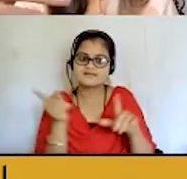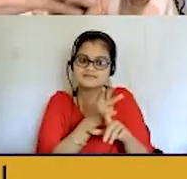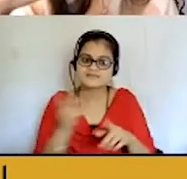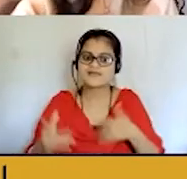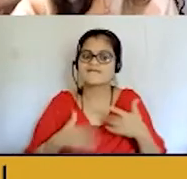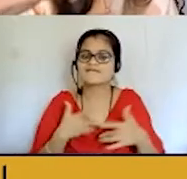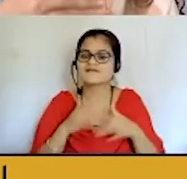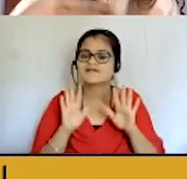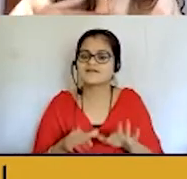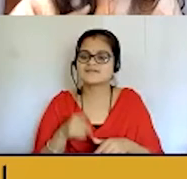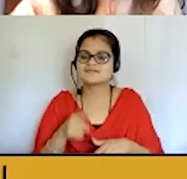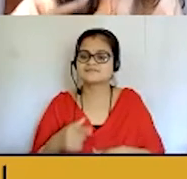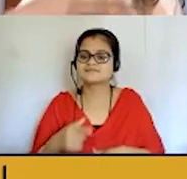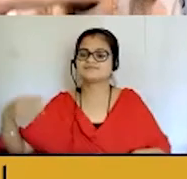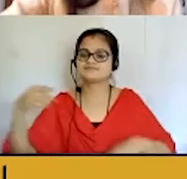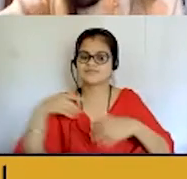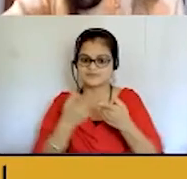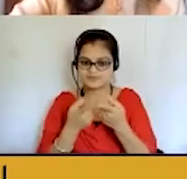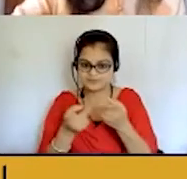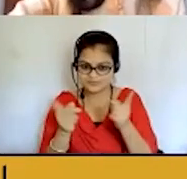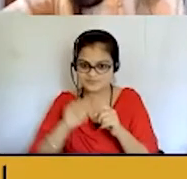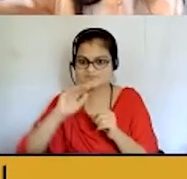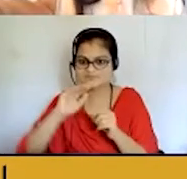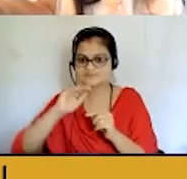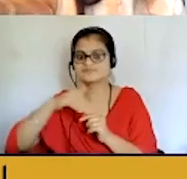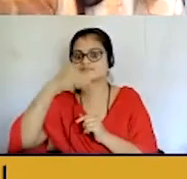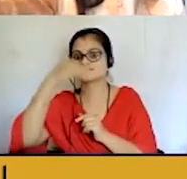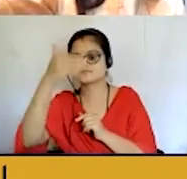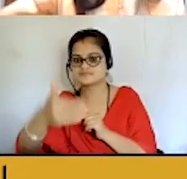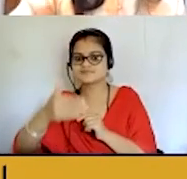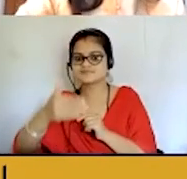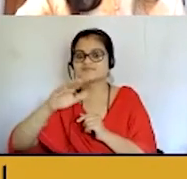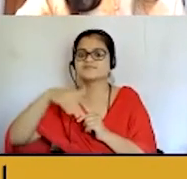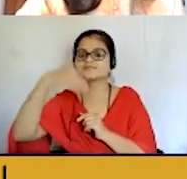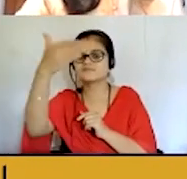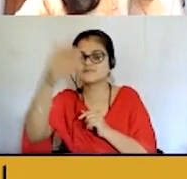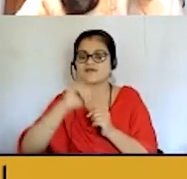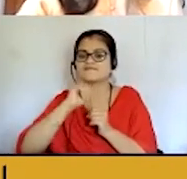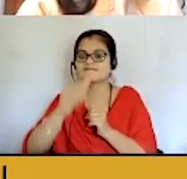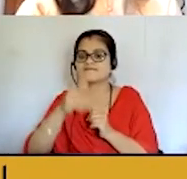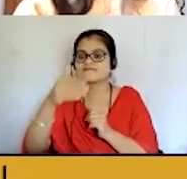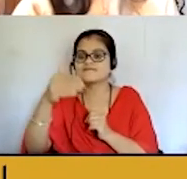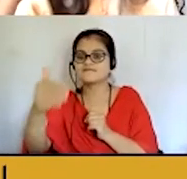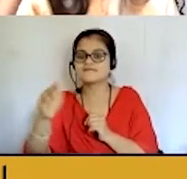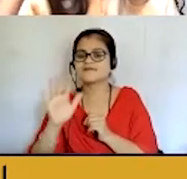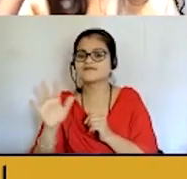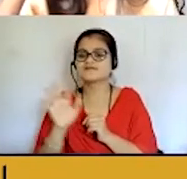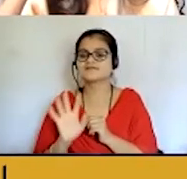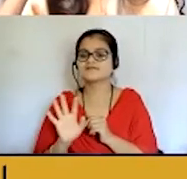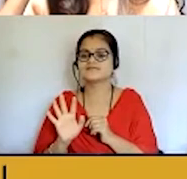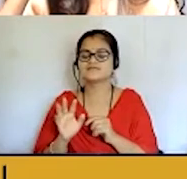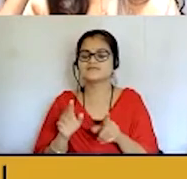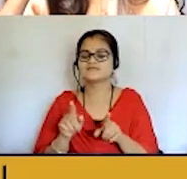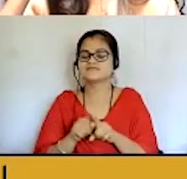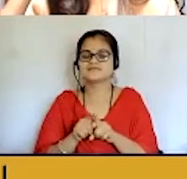well. You exactly. can see from this room into the next and then into the distance, which is all a mild blur.